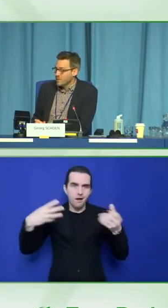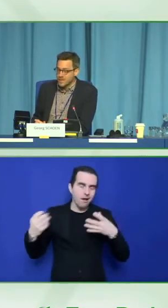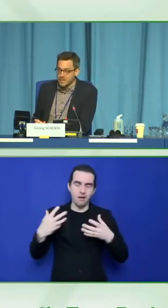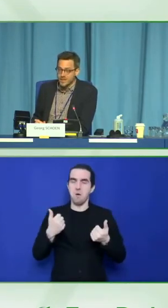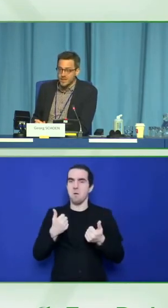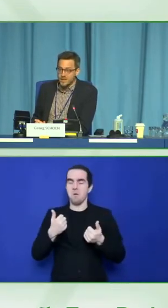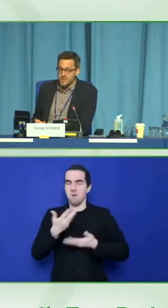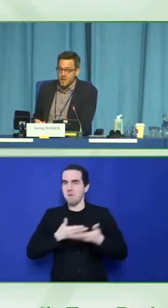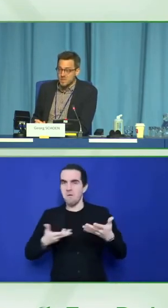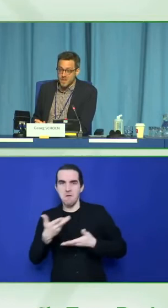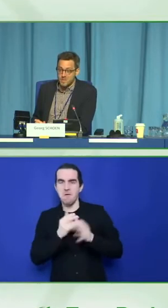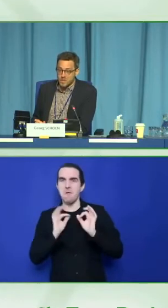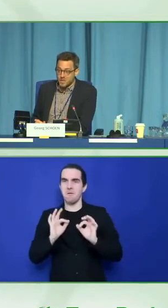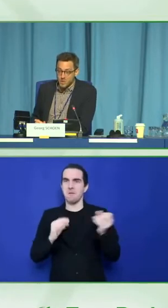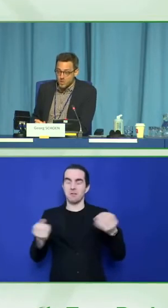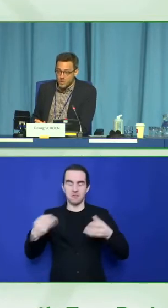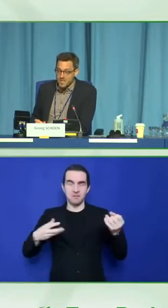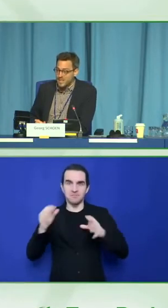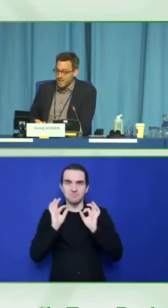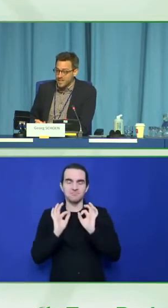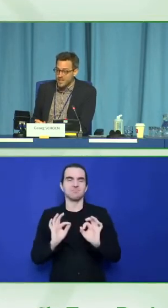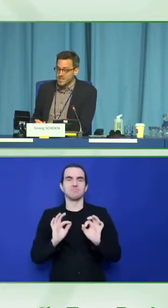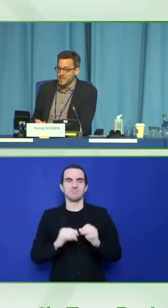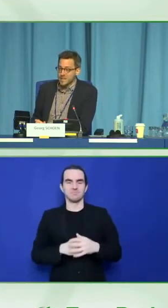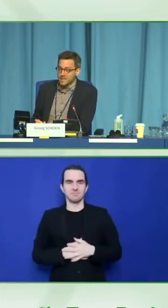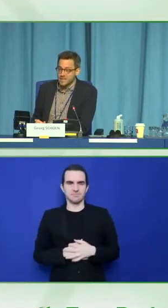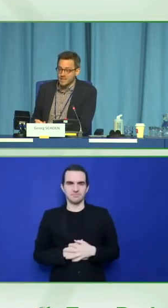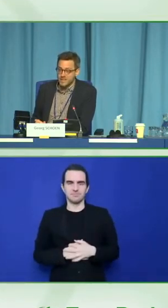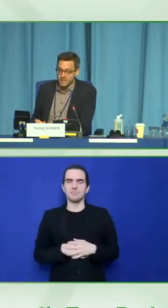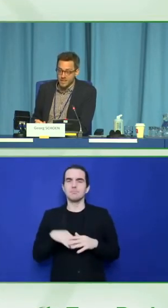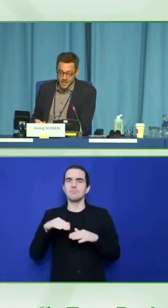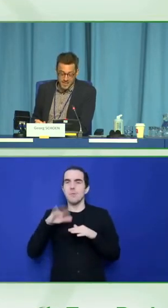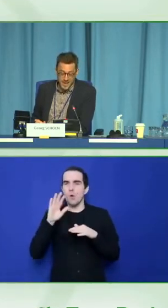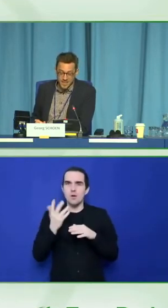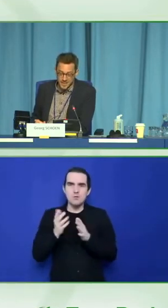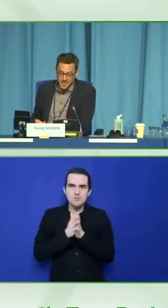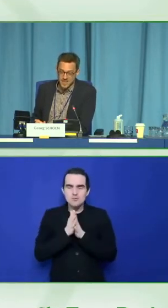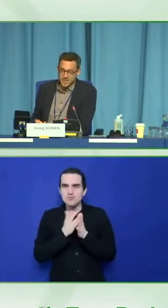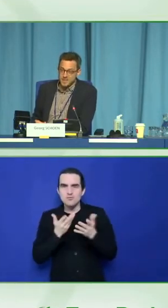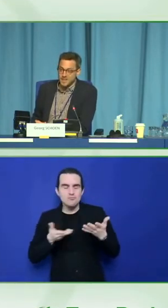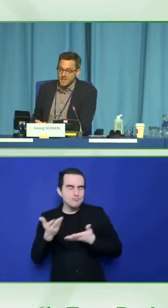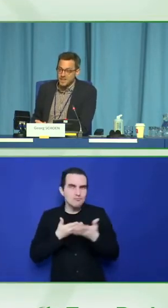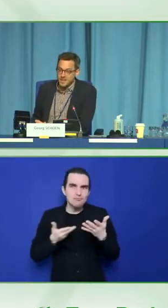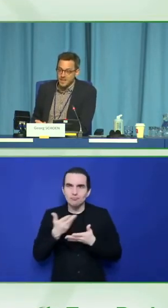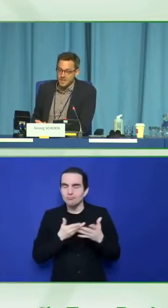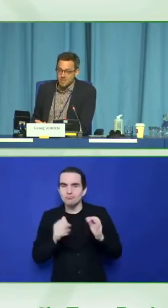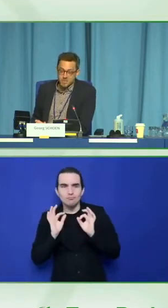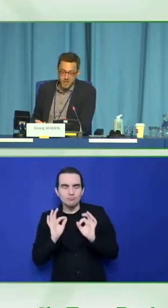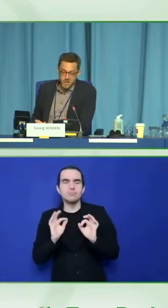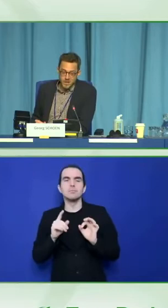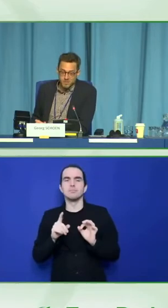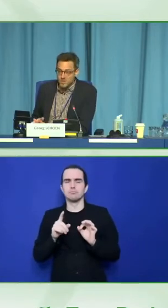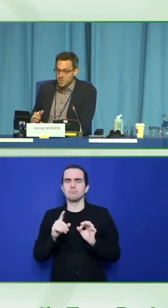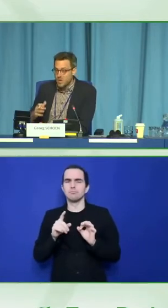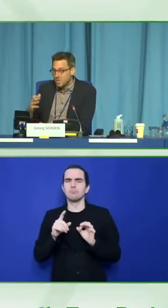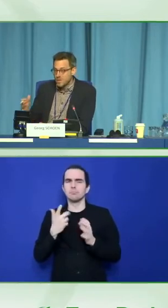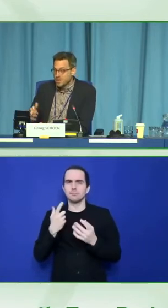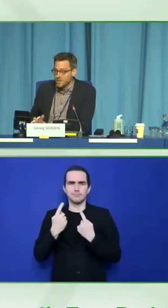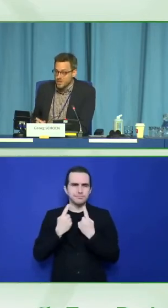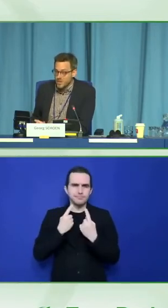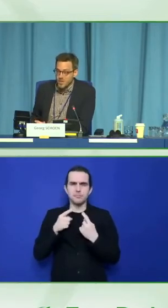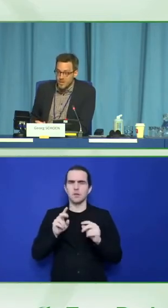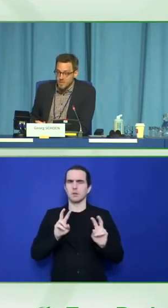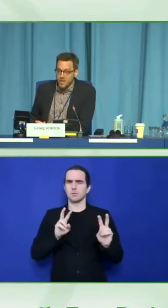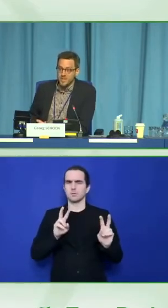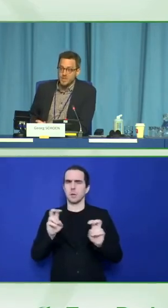entrepreneurial spirit, from maybe tools and techniques tactics that the